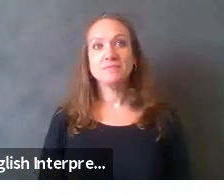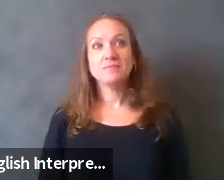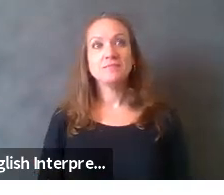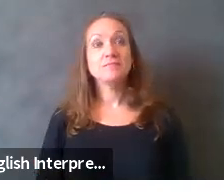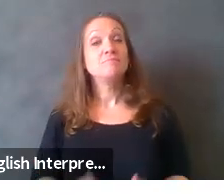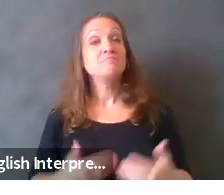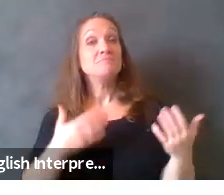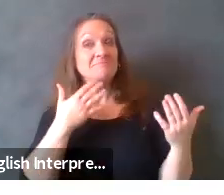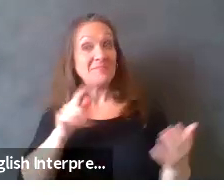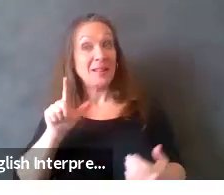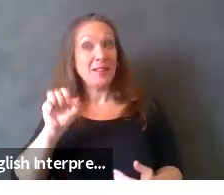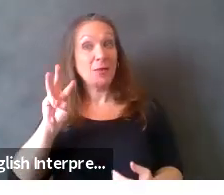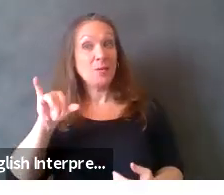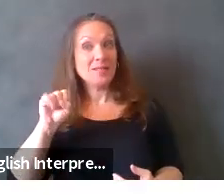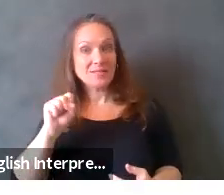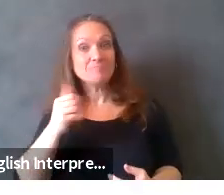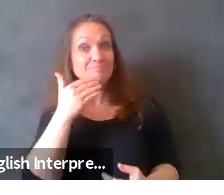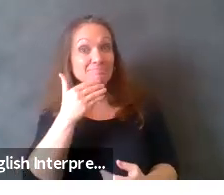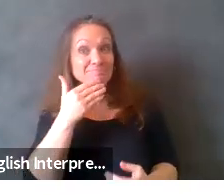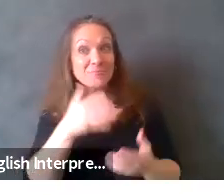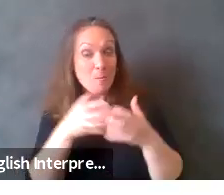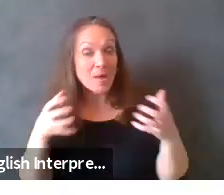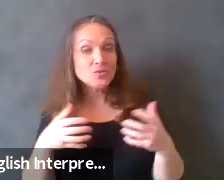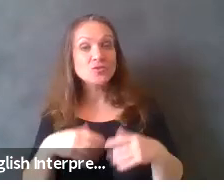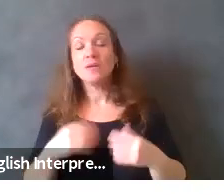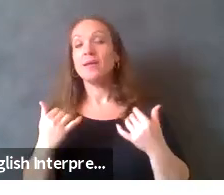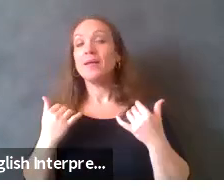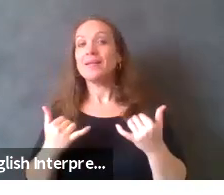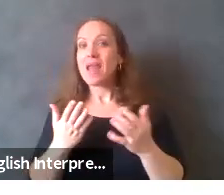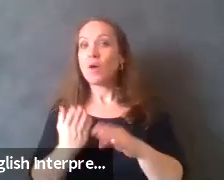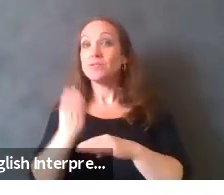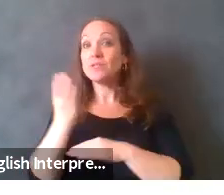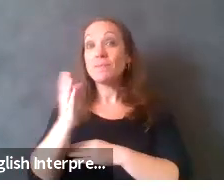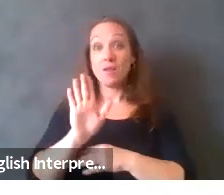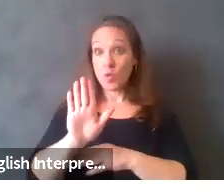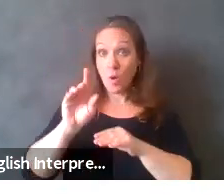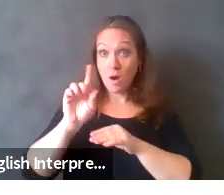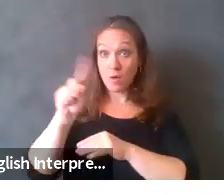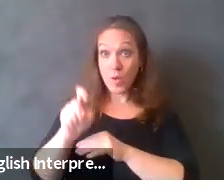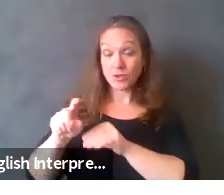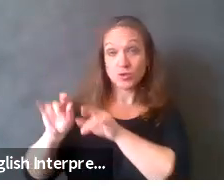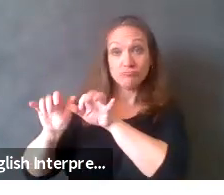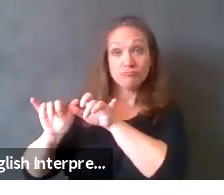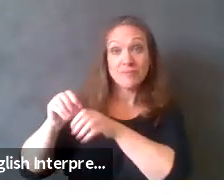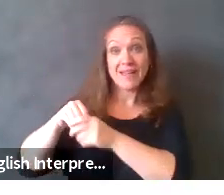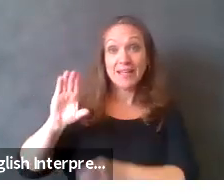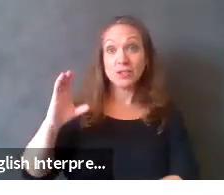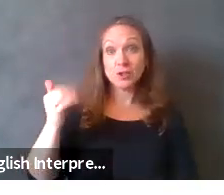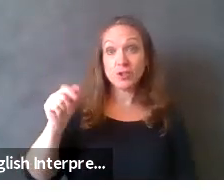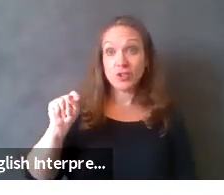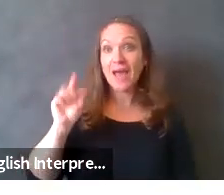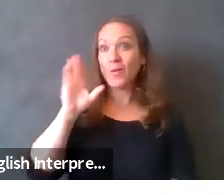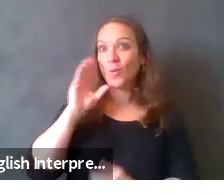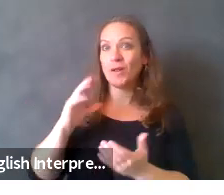tremendous. All right, everyone, remember to submit your questions in the chat window and we'll address these. And let's start